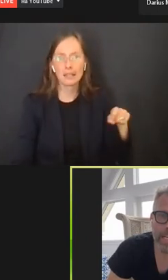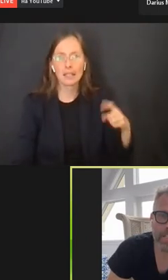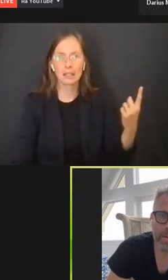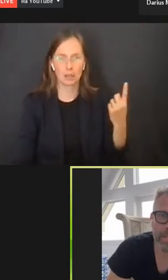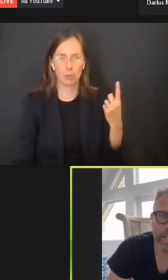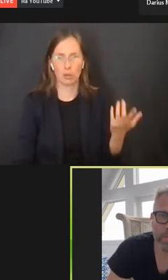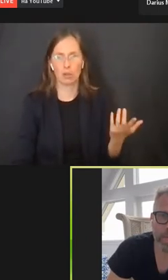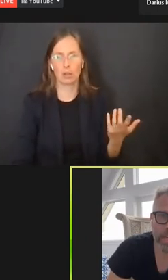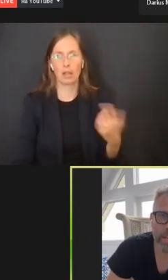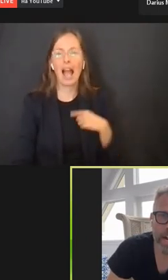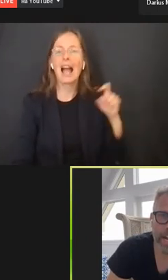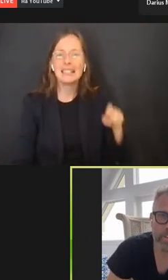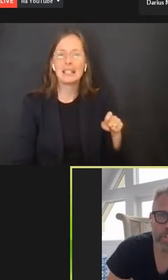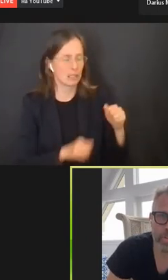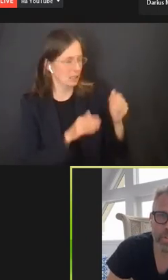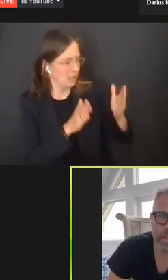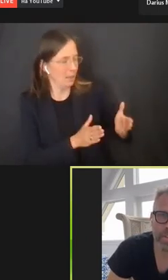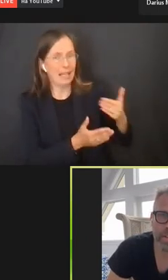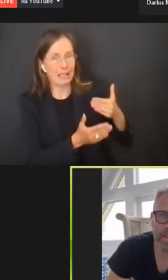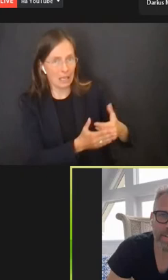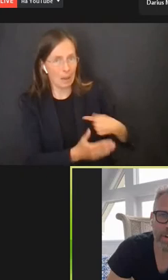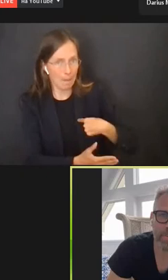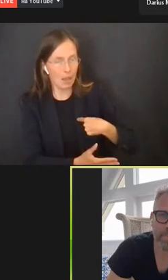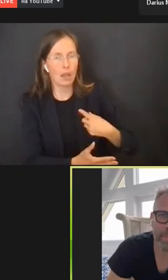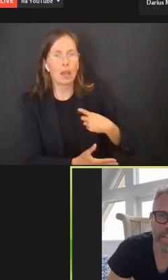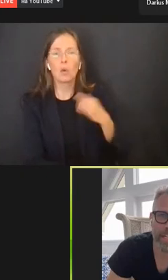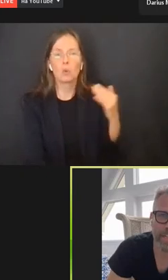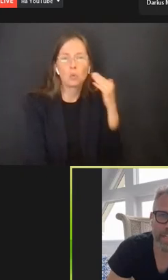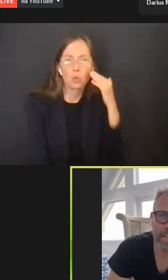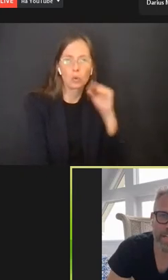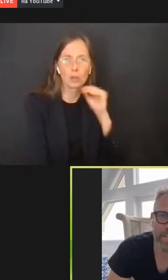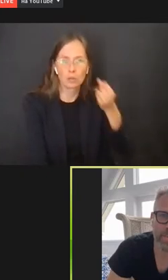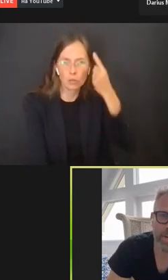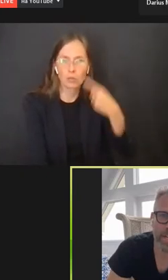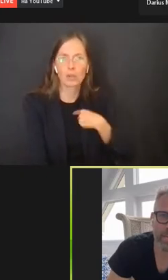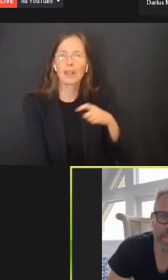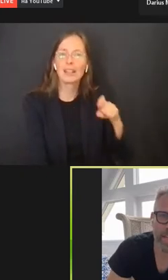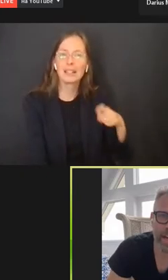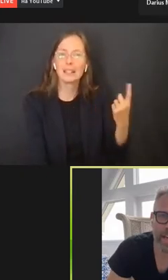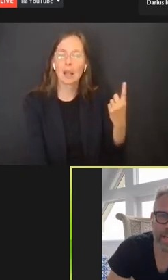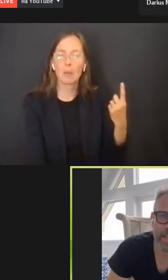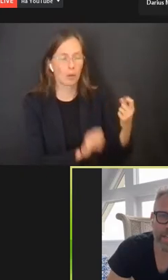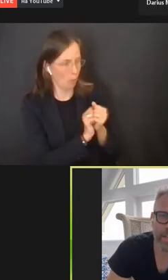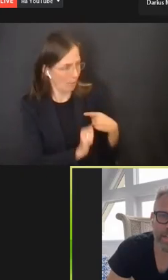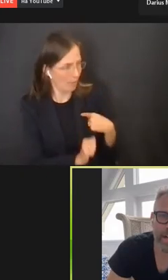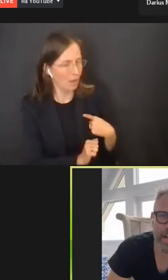I needed something near me that I understood, you know, I needed someone near me